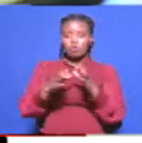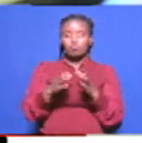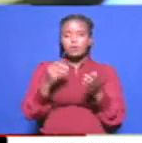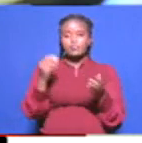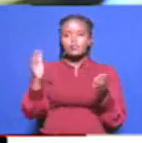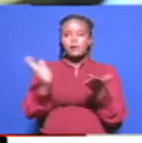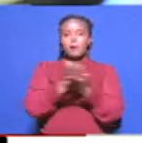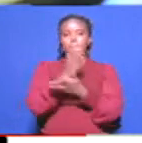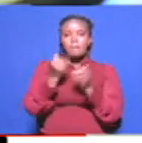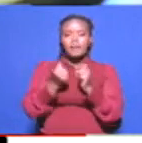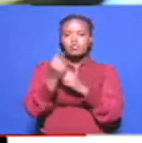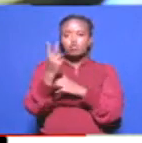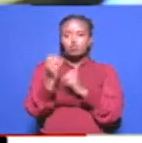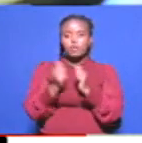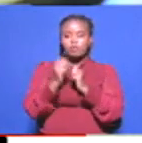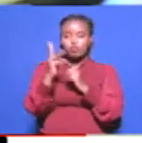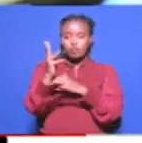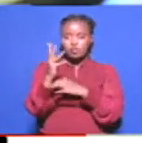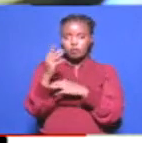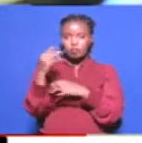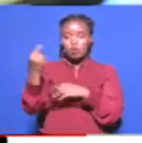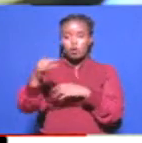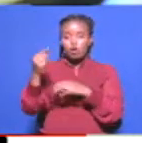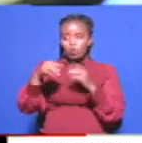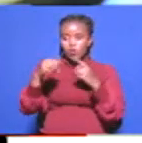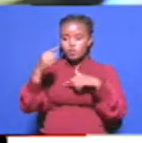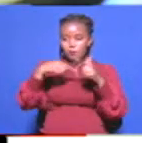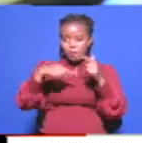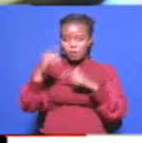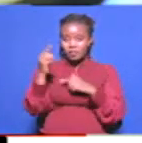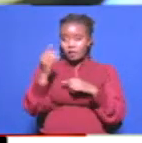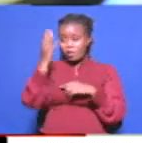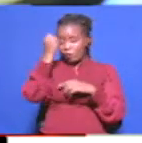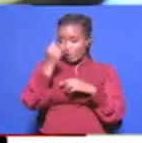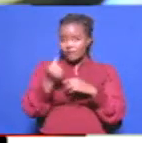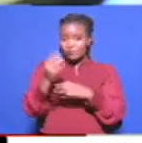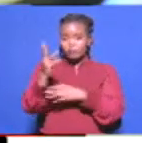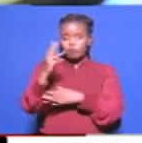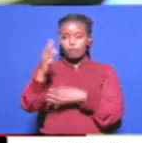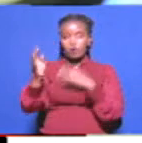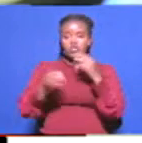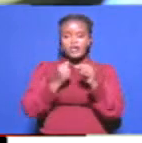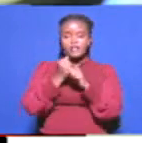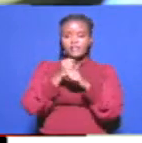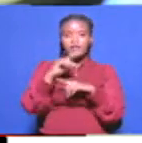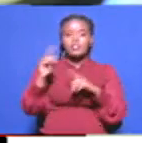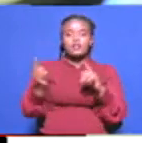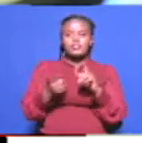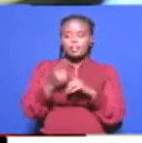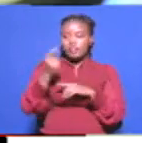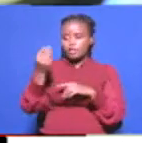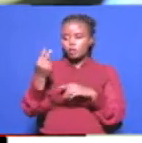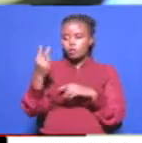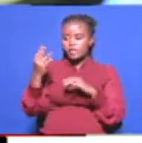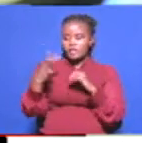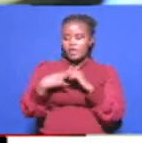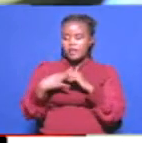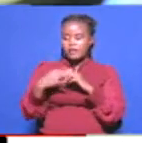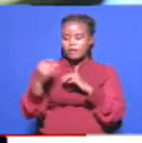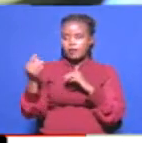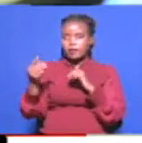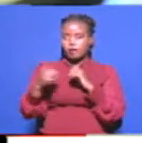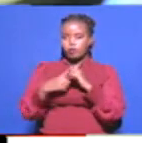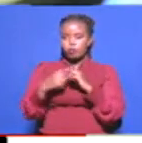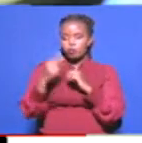2014 Commonwealth Games gold medalist Joyce Chepkiri for 4 years, starting on the 28th June 2019, for an athlete